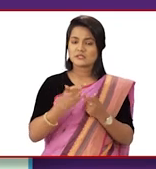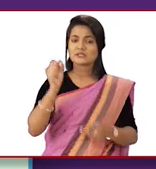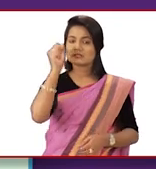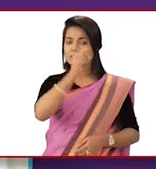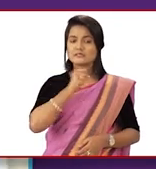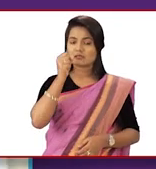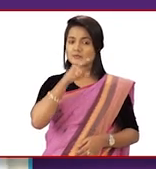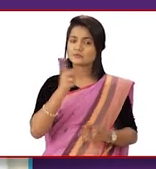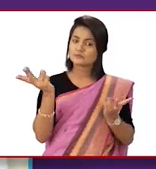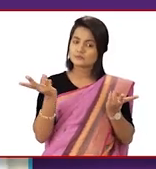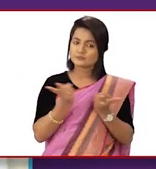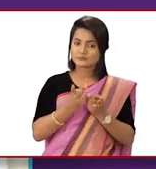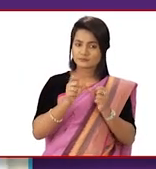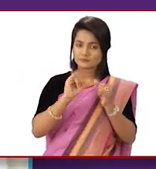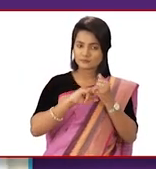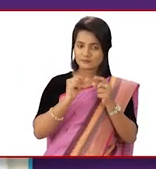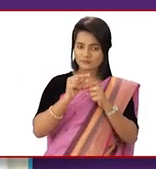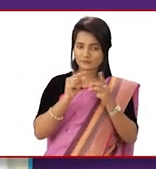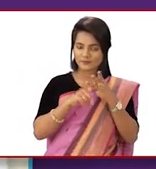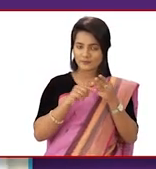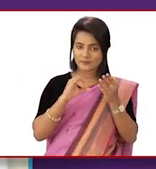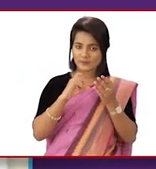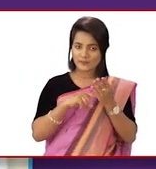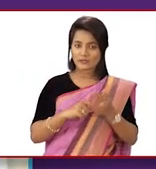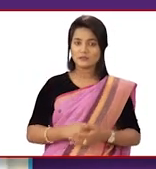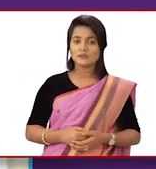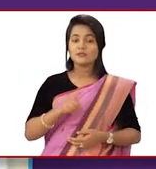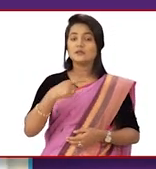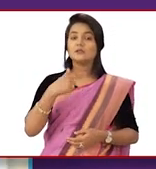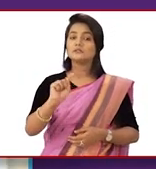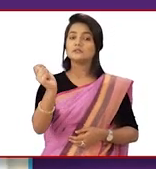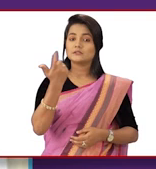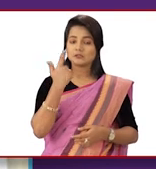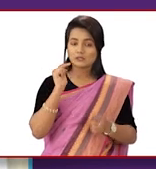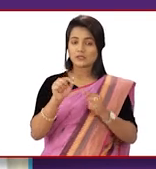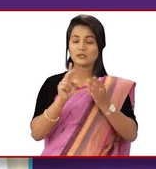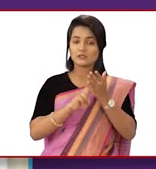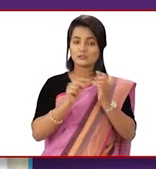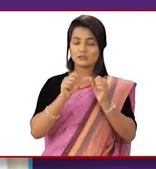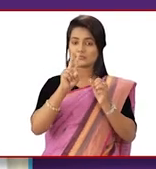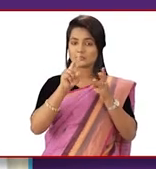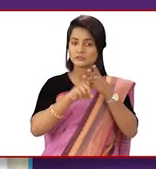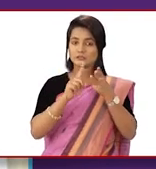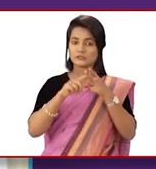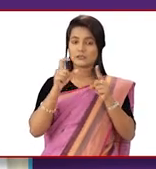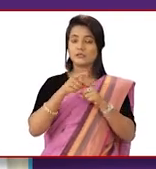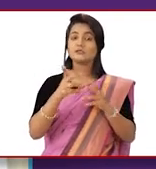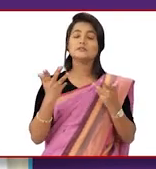social aspect. There's one question in the chat box for me and Naveed bhai. What